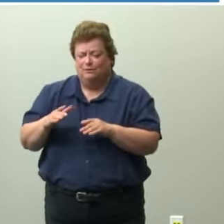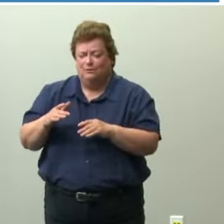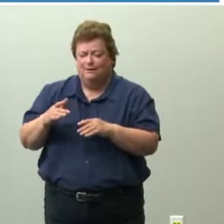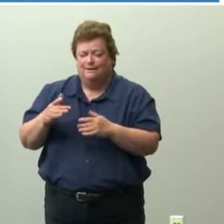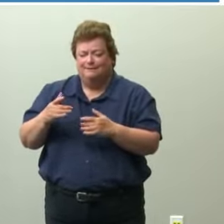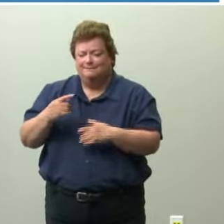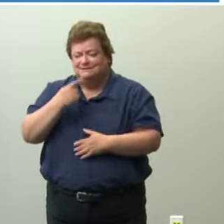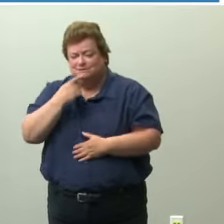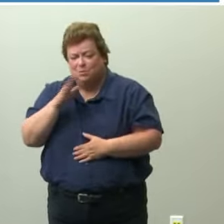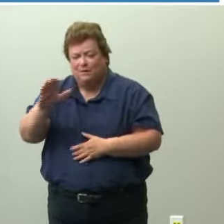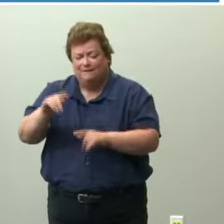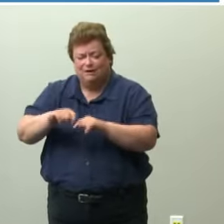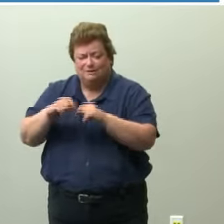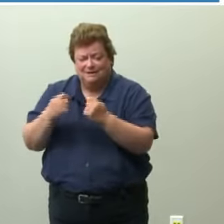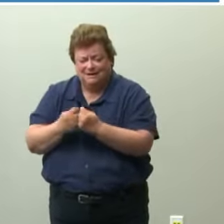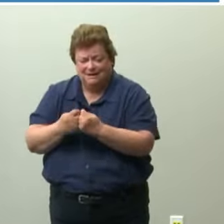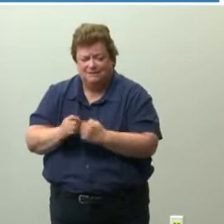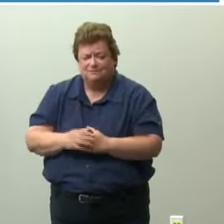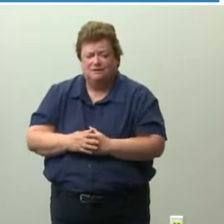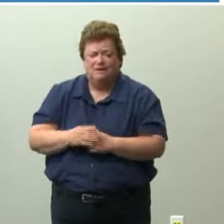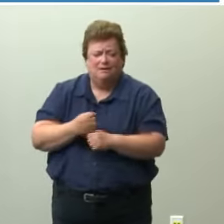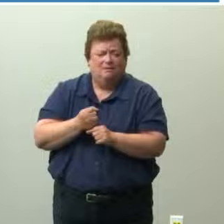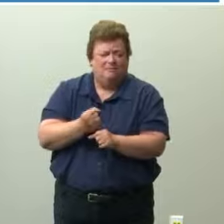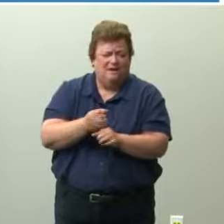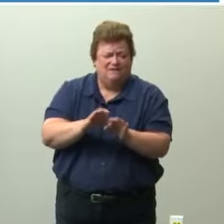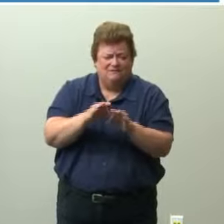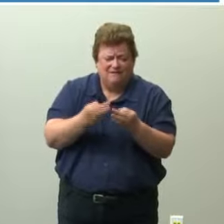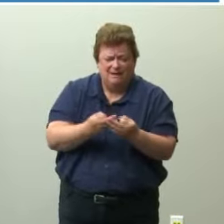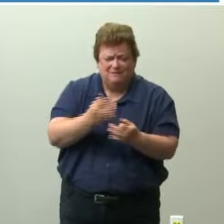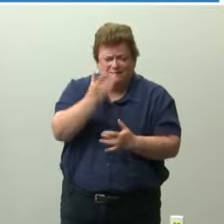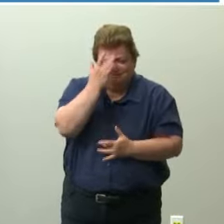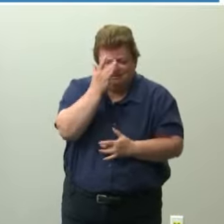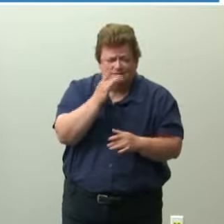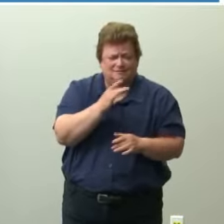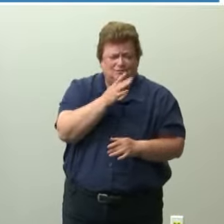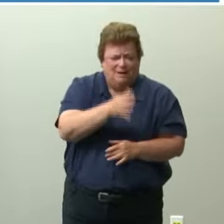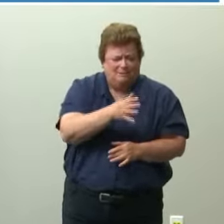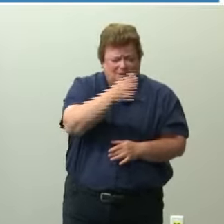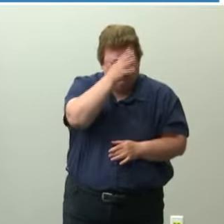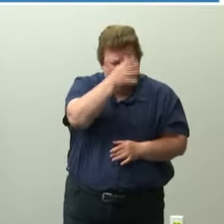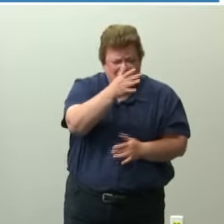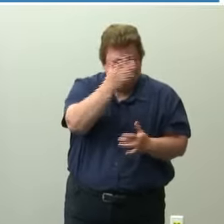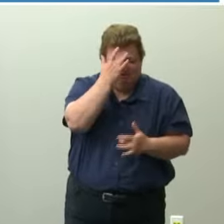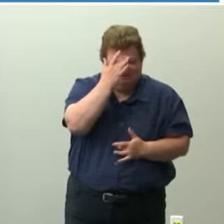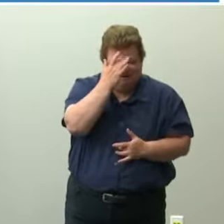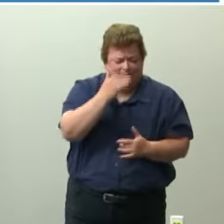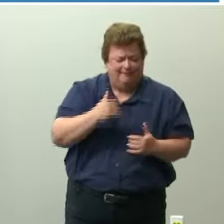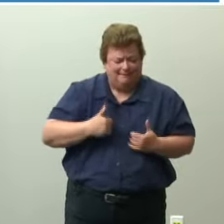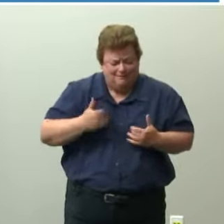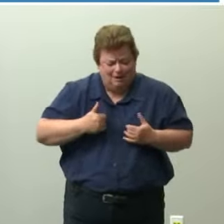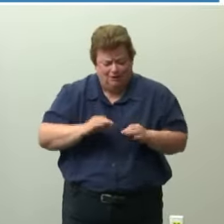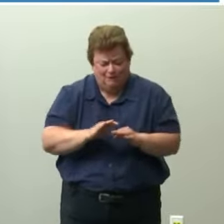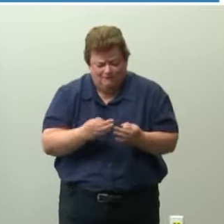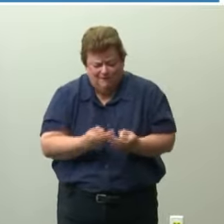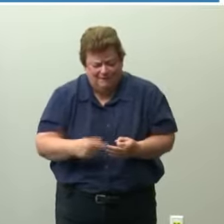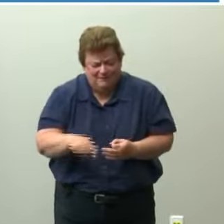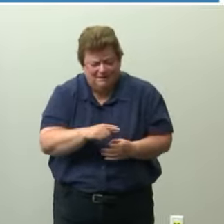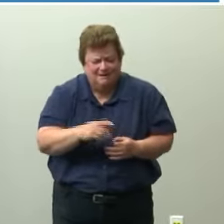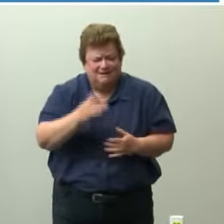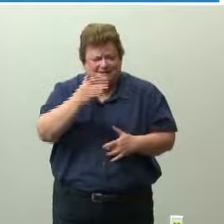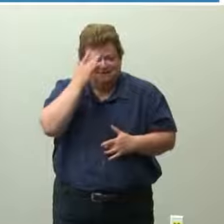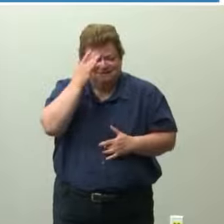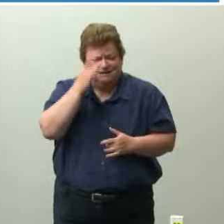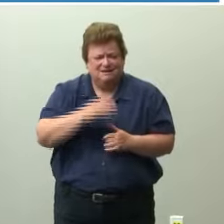their sports. They don't want to make their family members sick, their grandparents sick, their younger siblings sick, anybody who's medically fragile at home